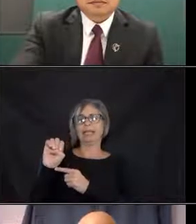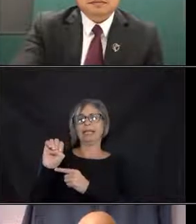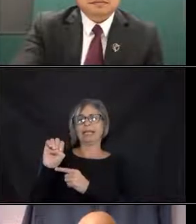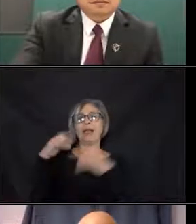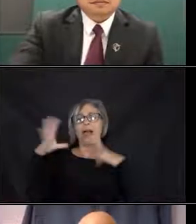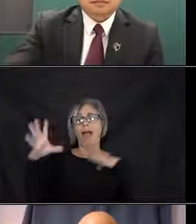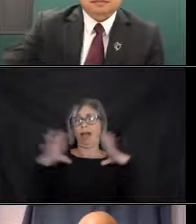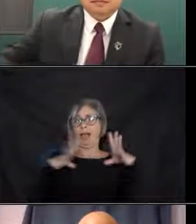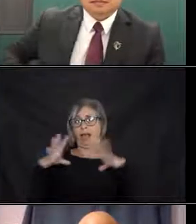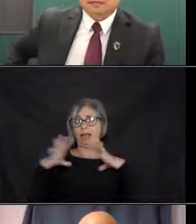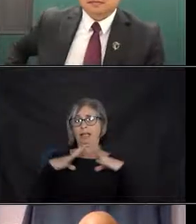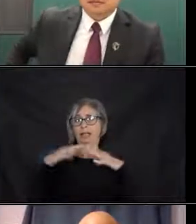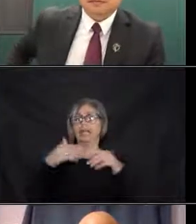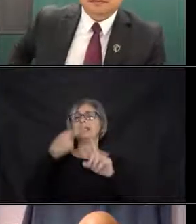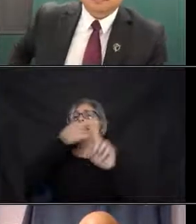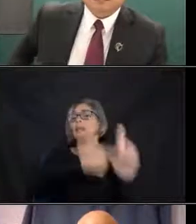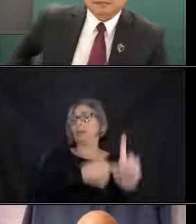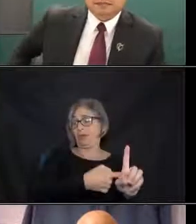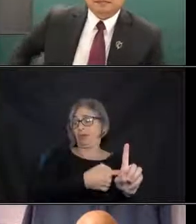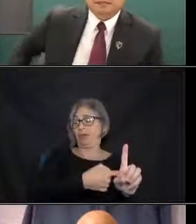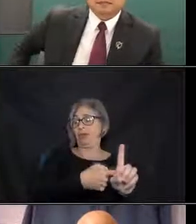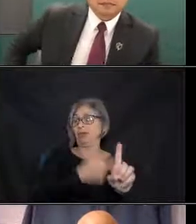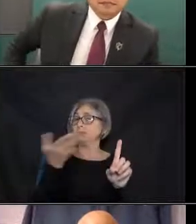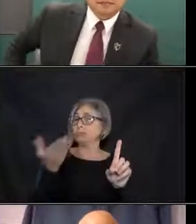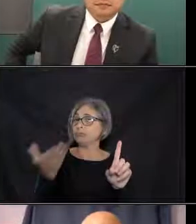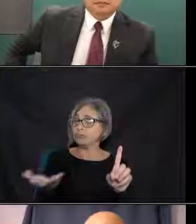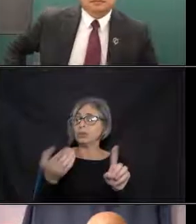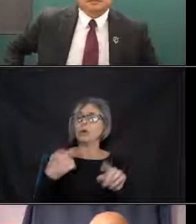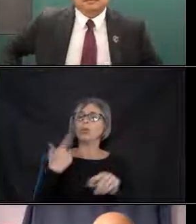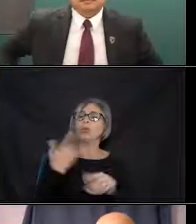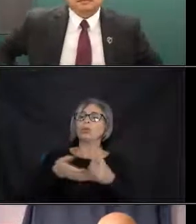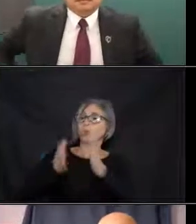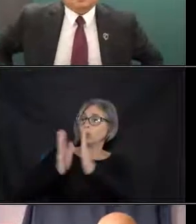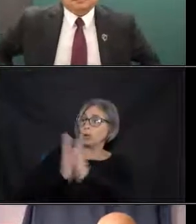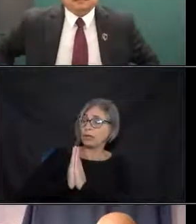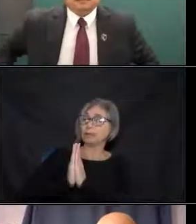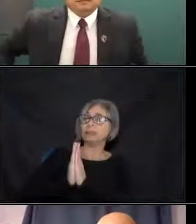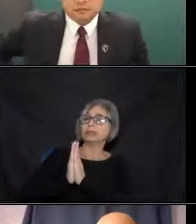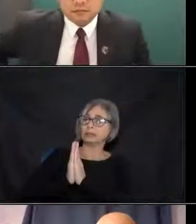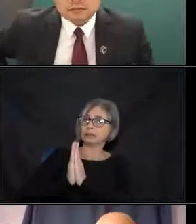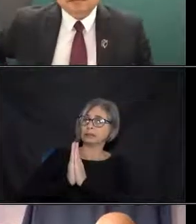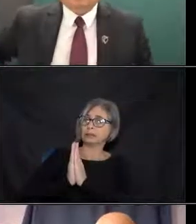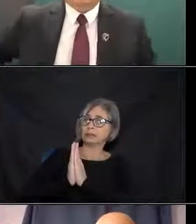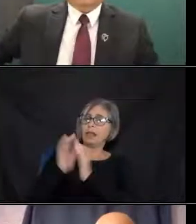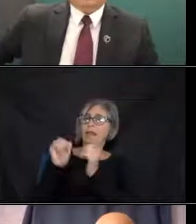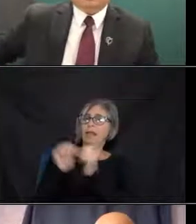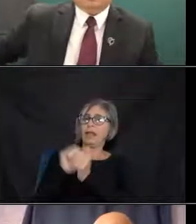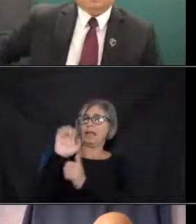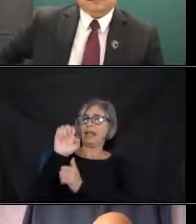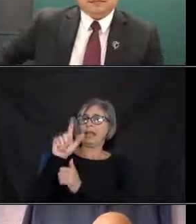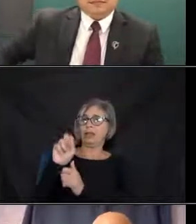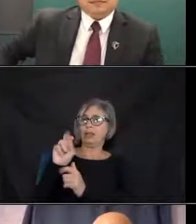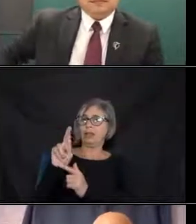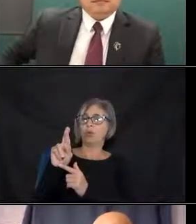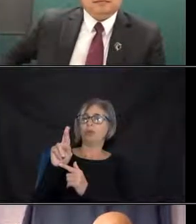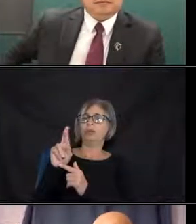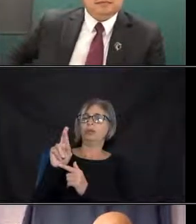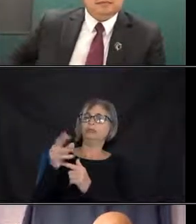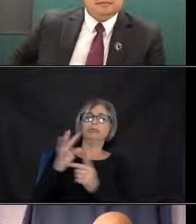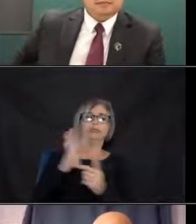holiday is next month. And so requested that Eleanor reach out to the previous